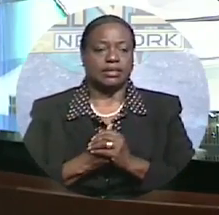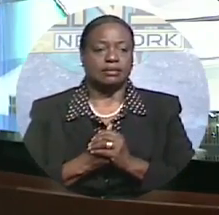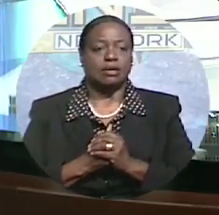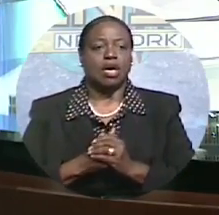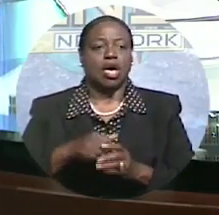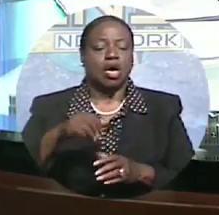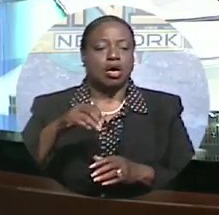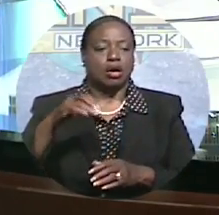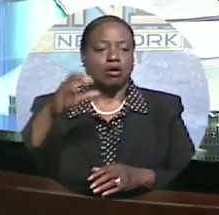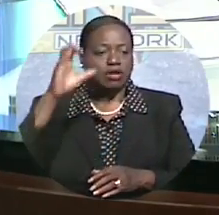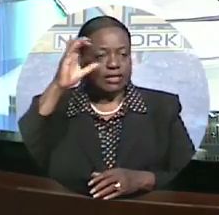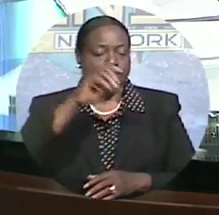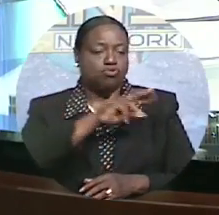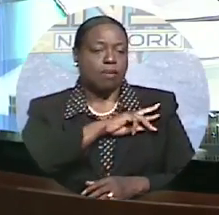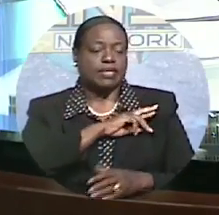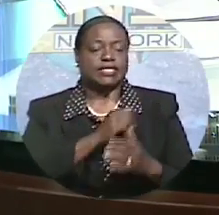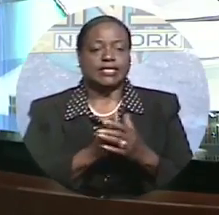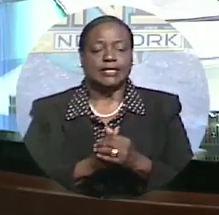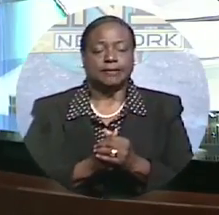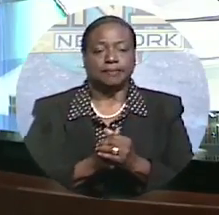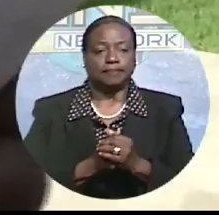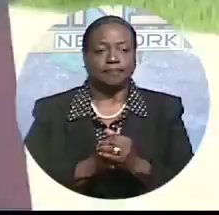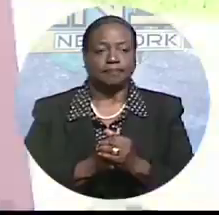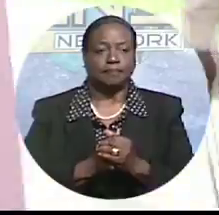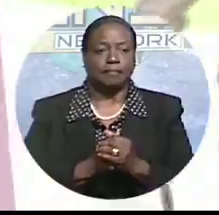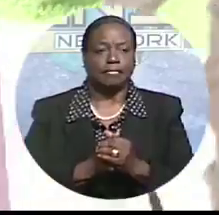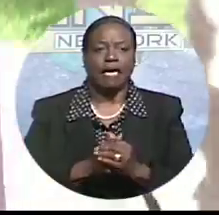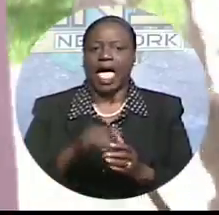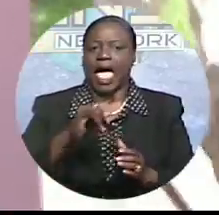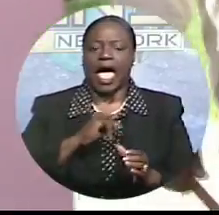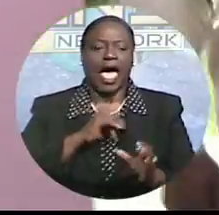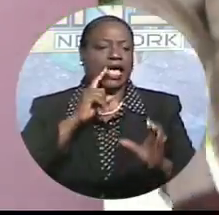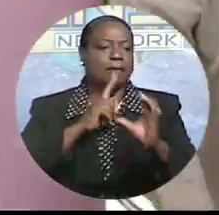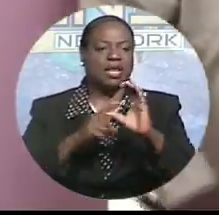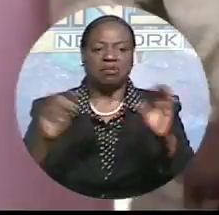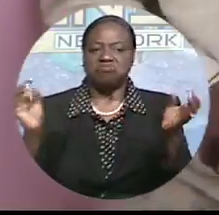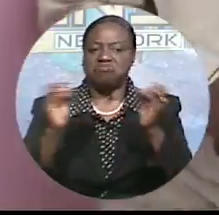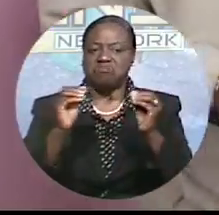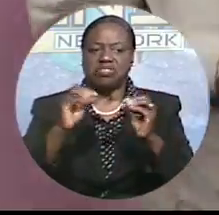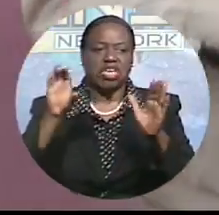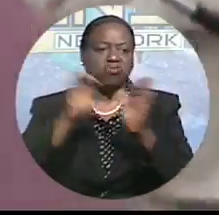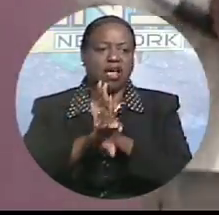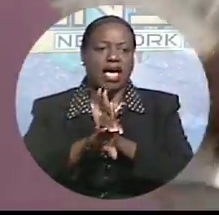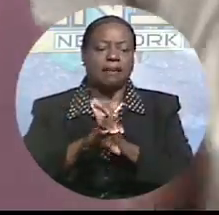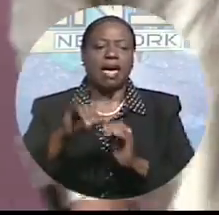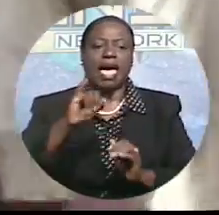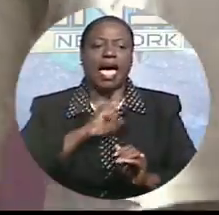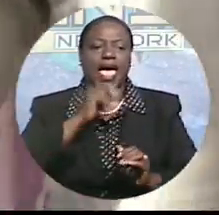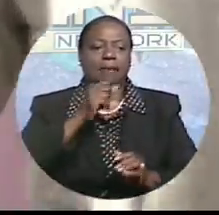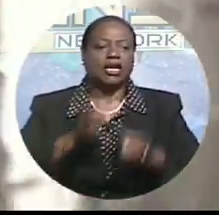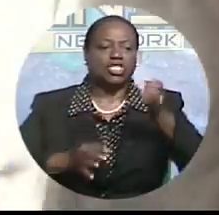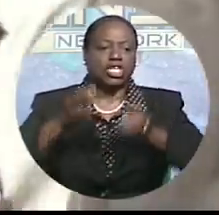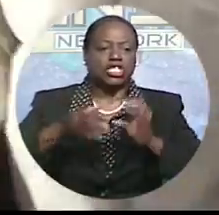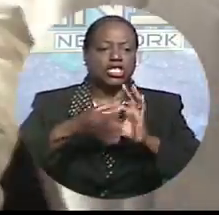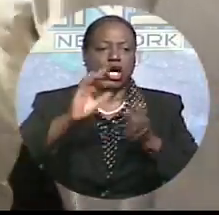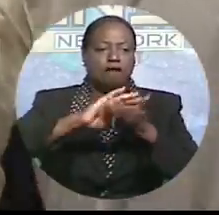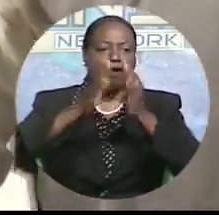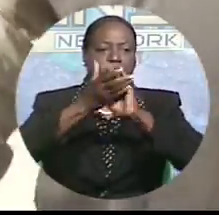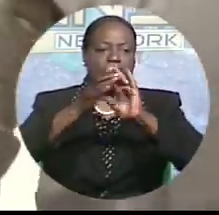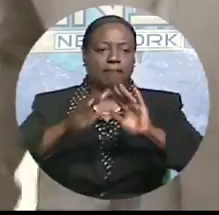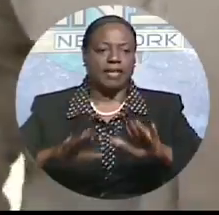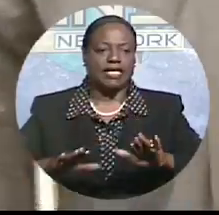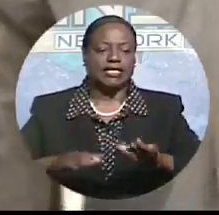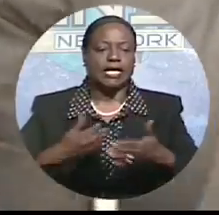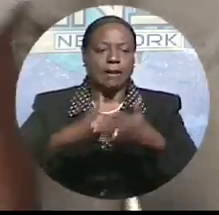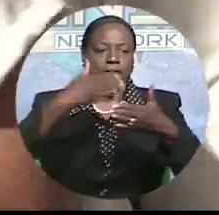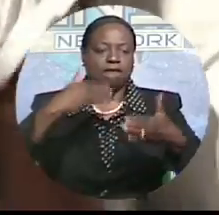rundown on today's court proceedings. I committed no crime! I'm a justice of the peace! Even before Rodney Moncur was